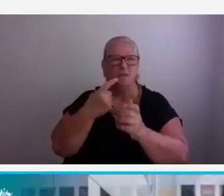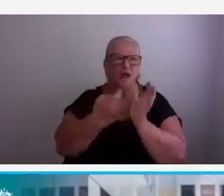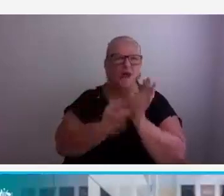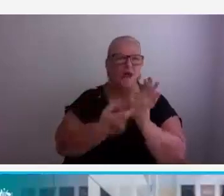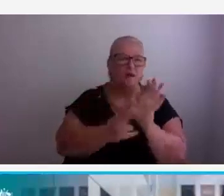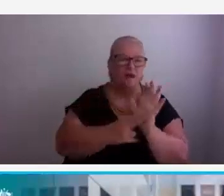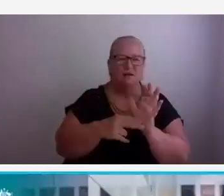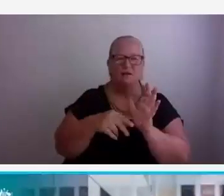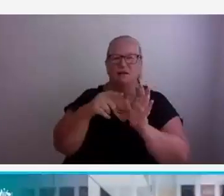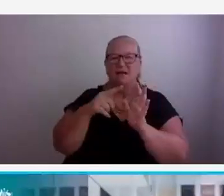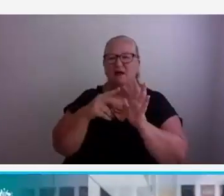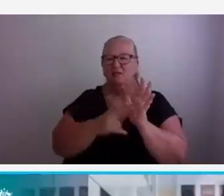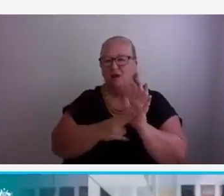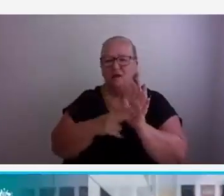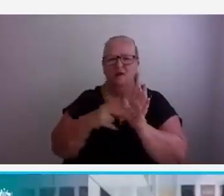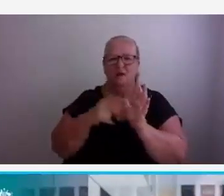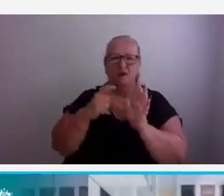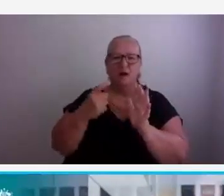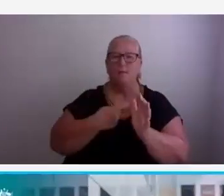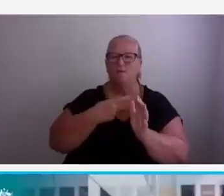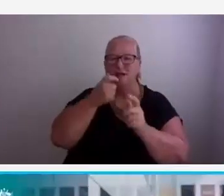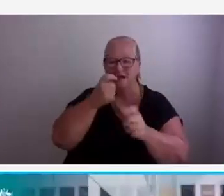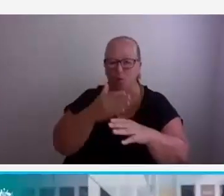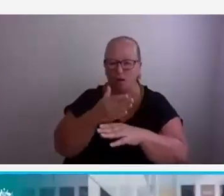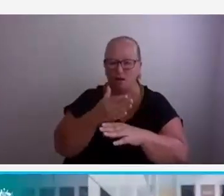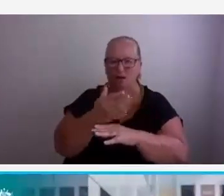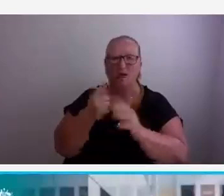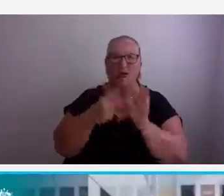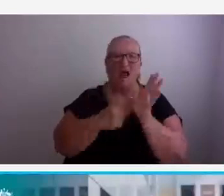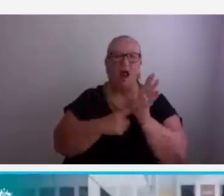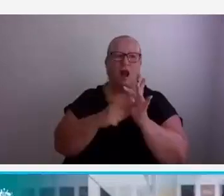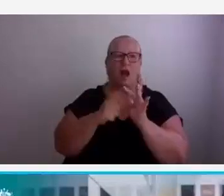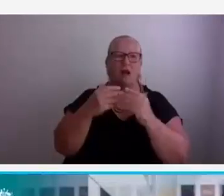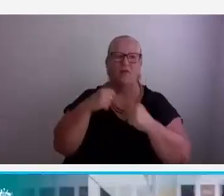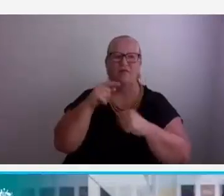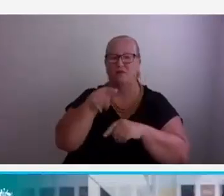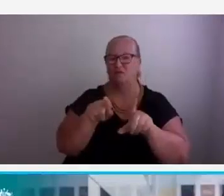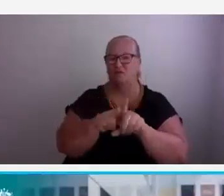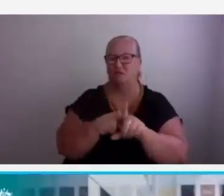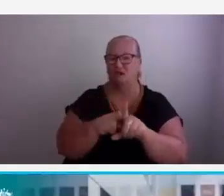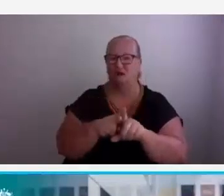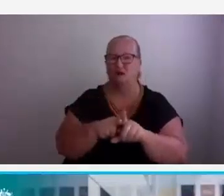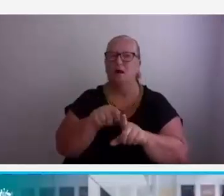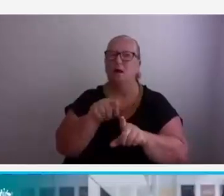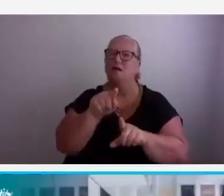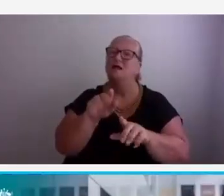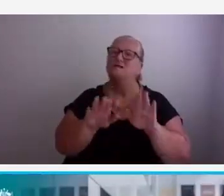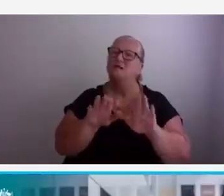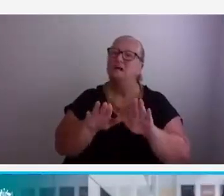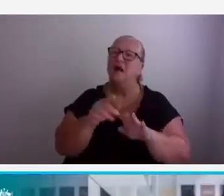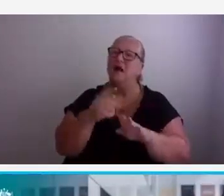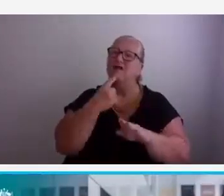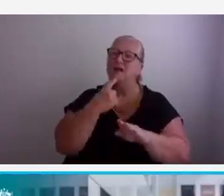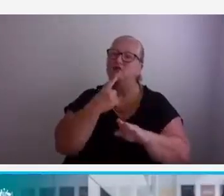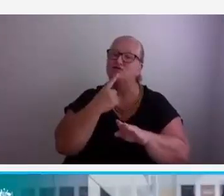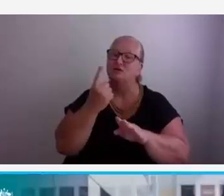enrolled nurses, personal care workers, and as you can see, allied health is captured there too. And this is similar to the information that was